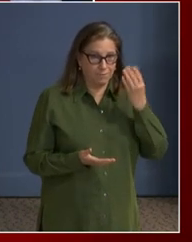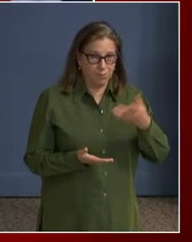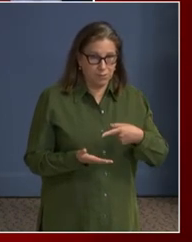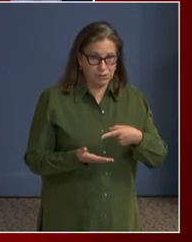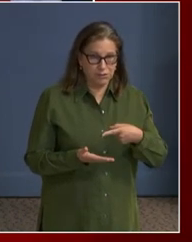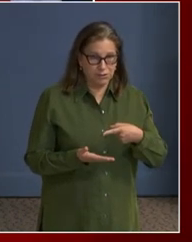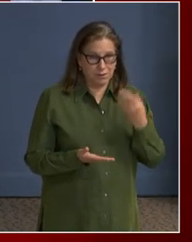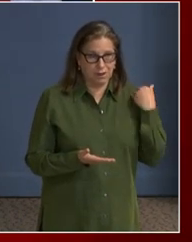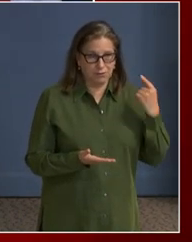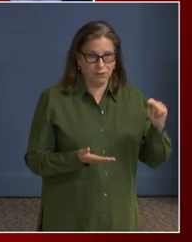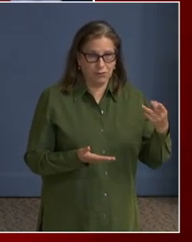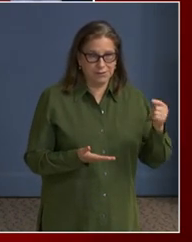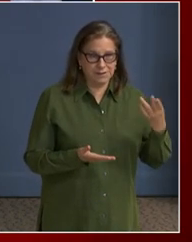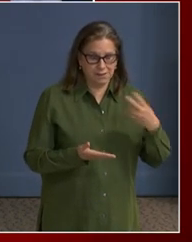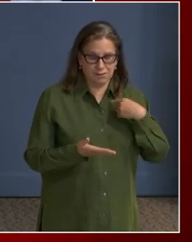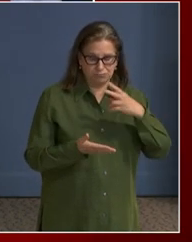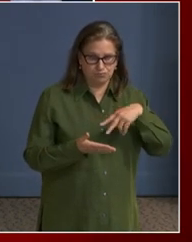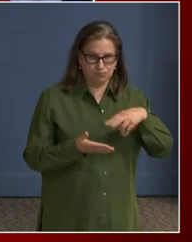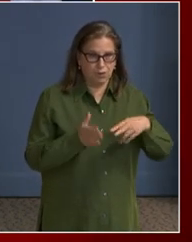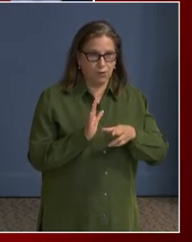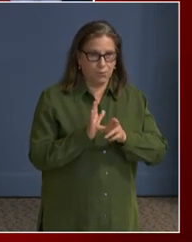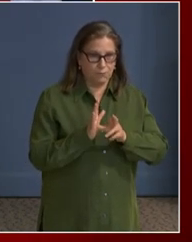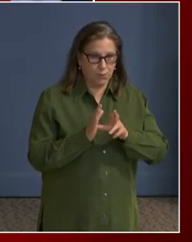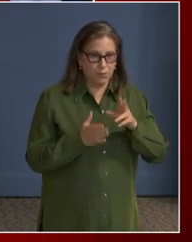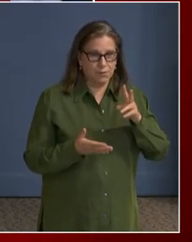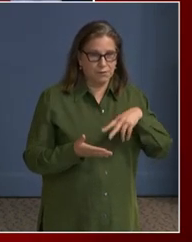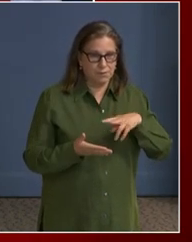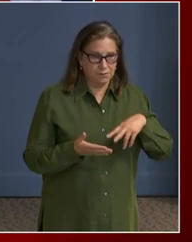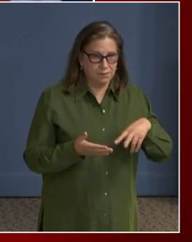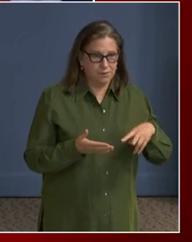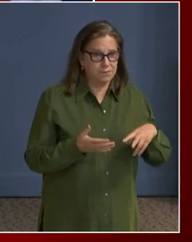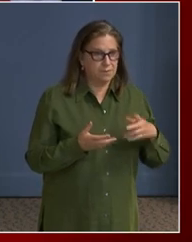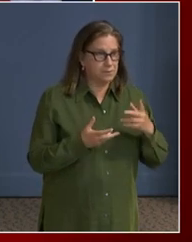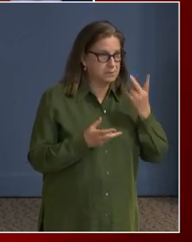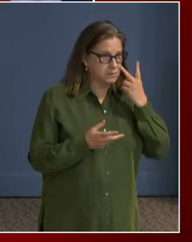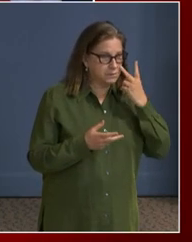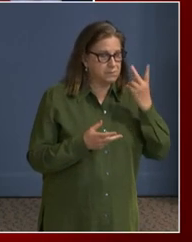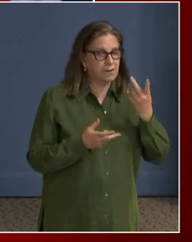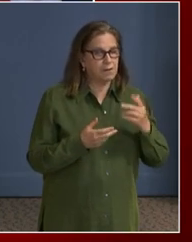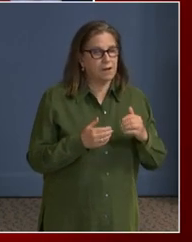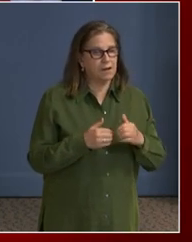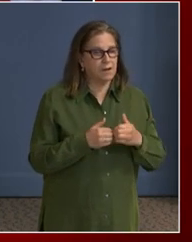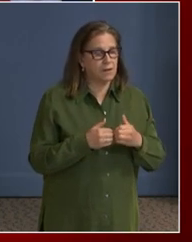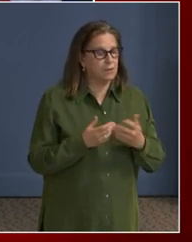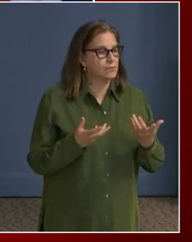and reviewed. I think the legal sufficiency is done, and so now I'll review it this week.